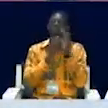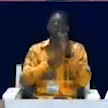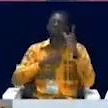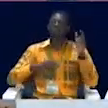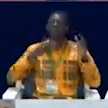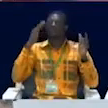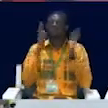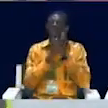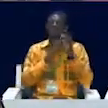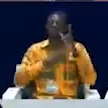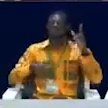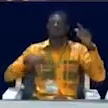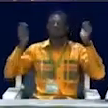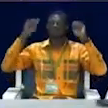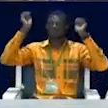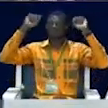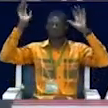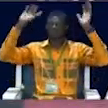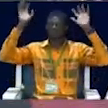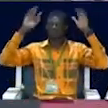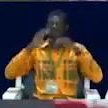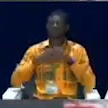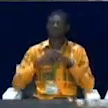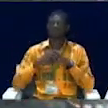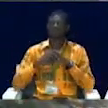Praise the Lord.